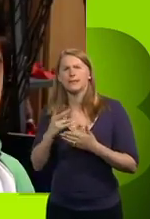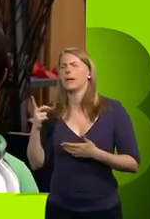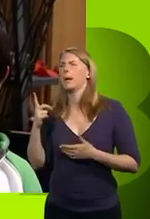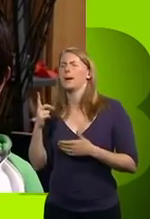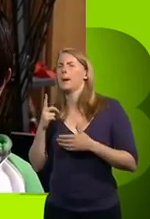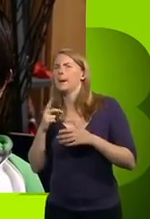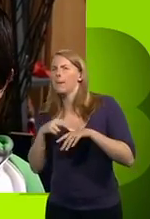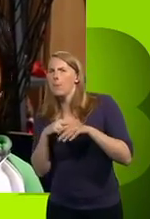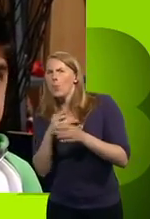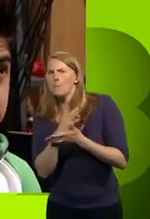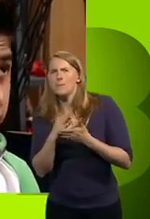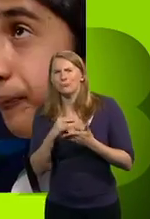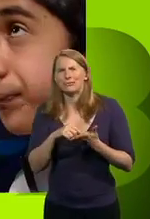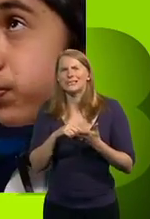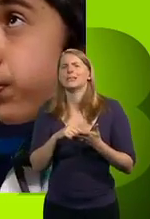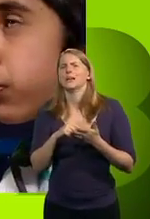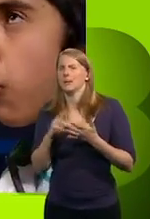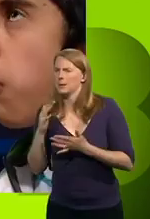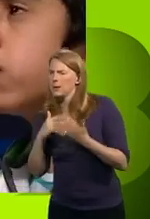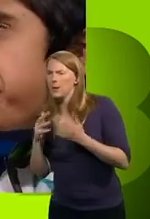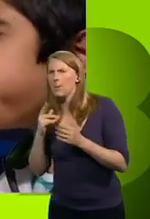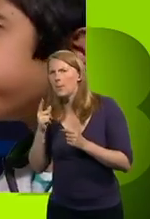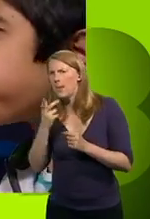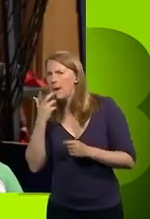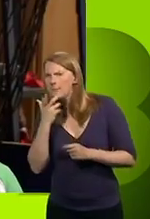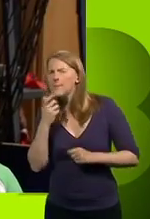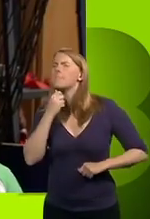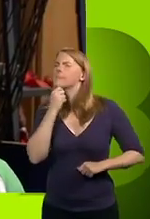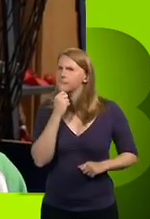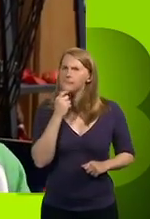apple. Ooh, a chewy centre. I'd say a medium-density caramel.